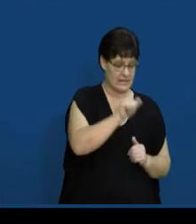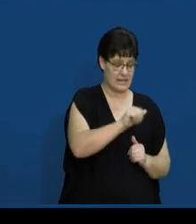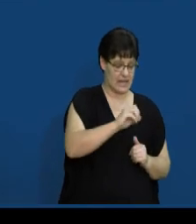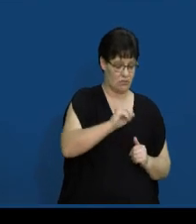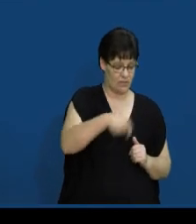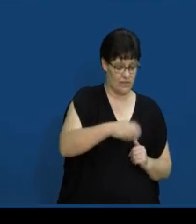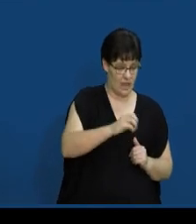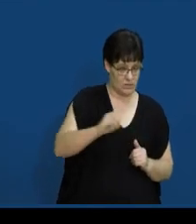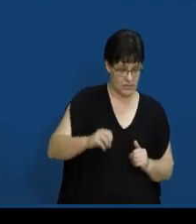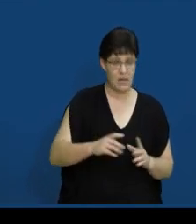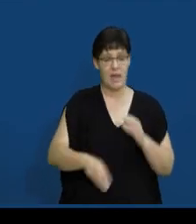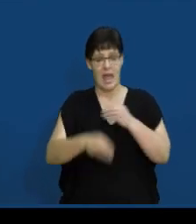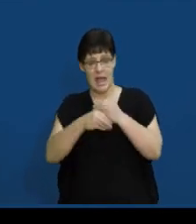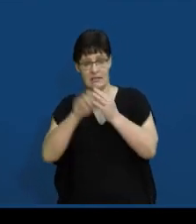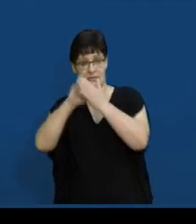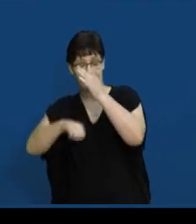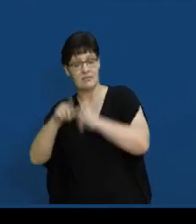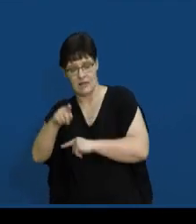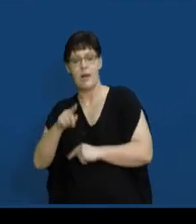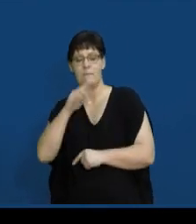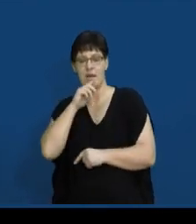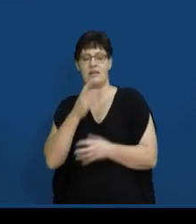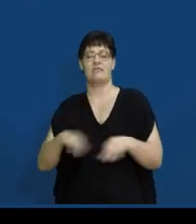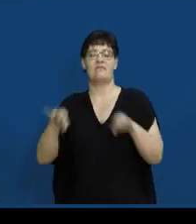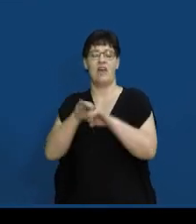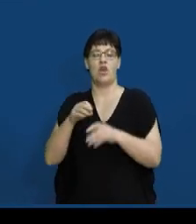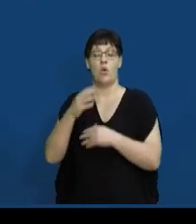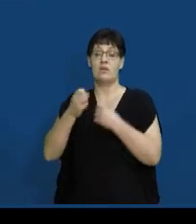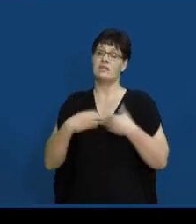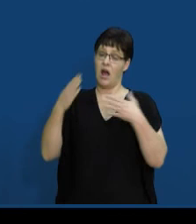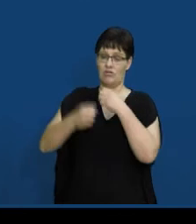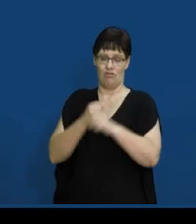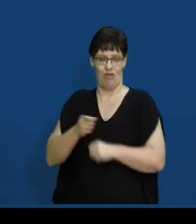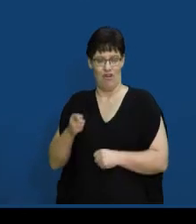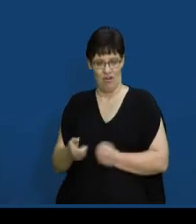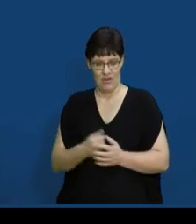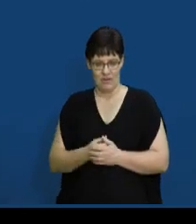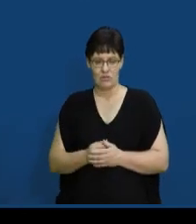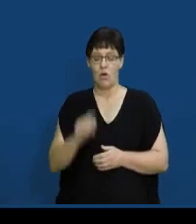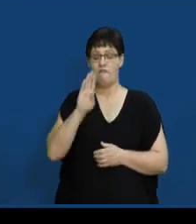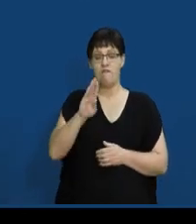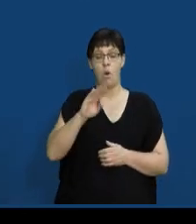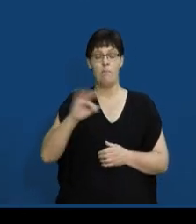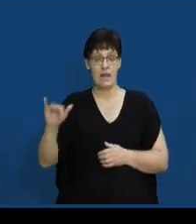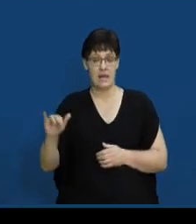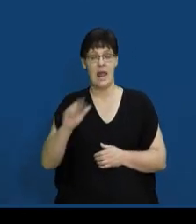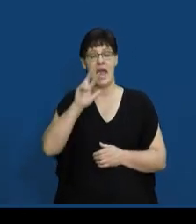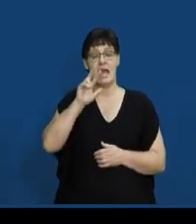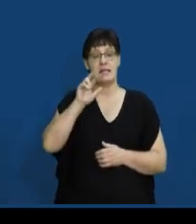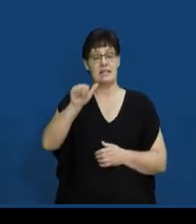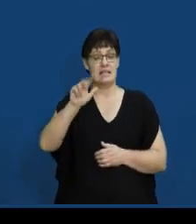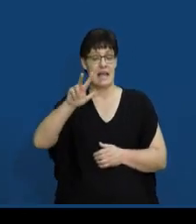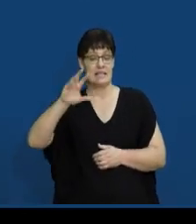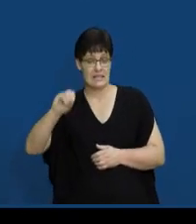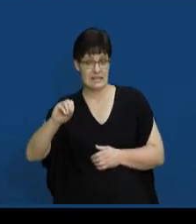your number of shares, right? With the values, we do the same thing. It's your 4,680,000,